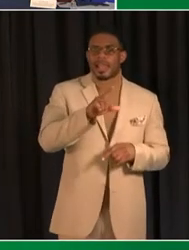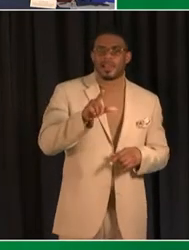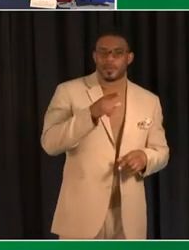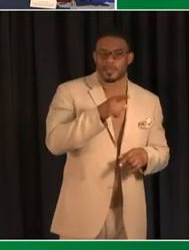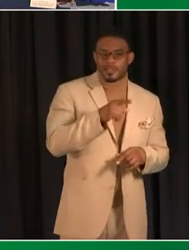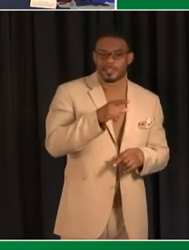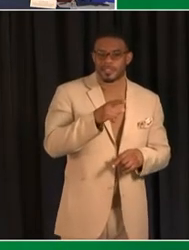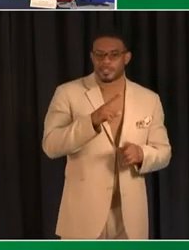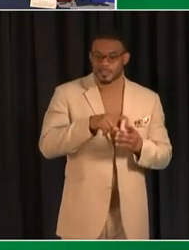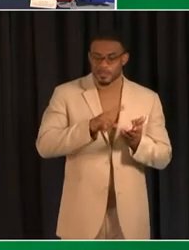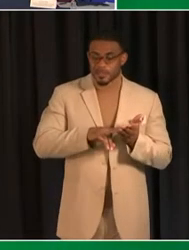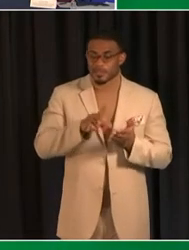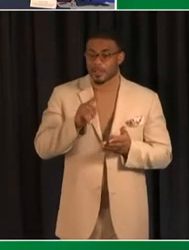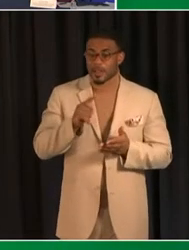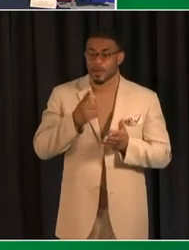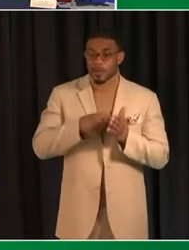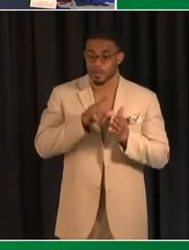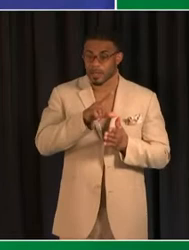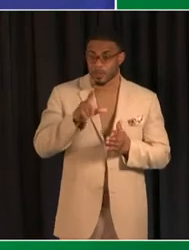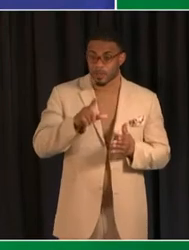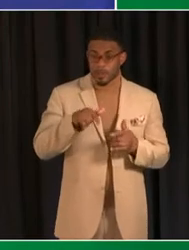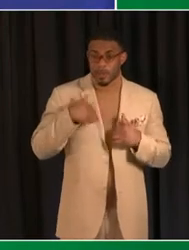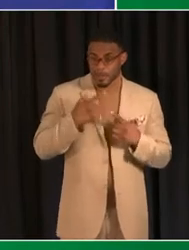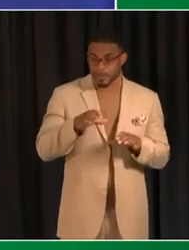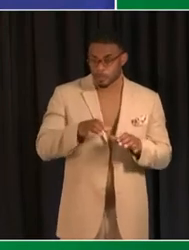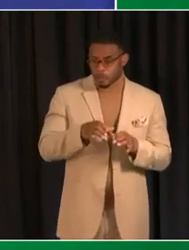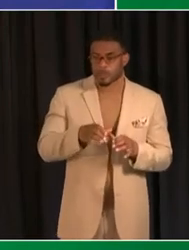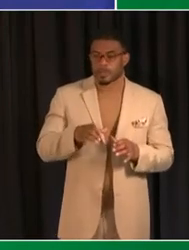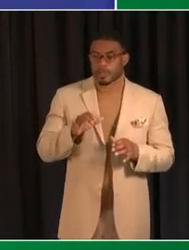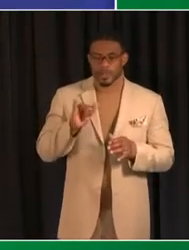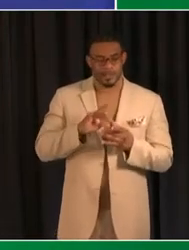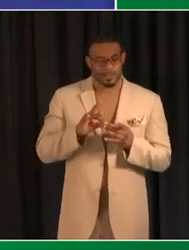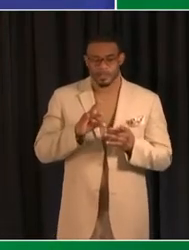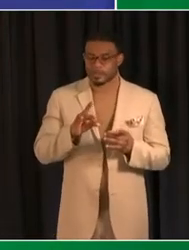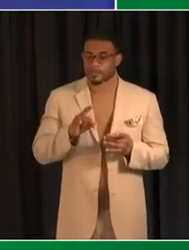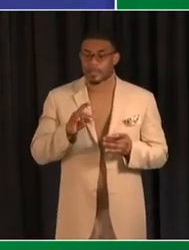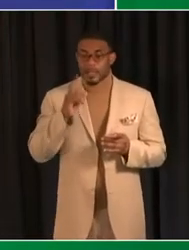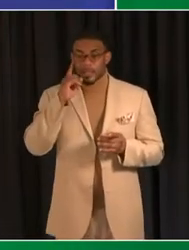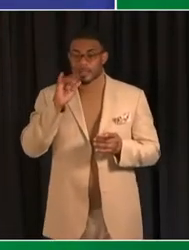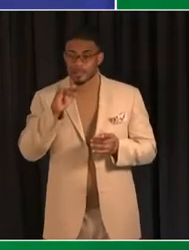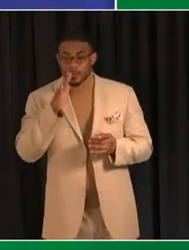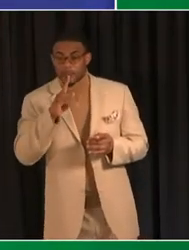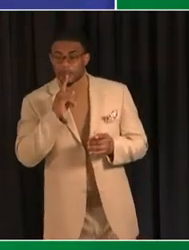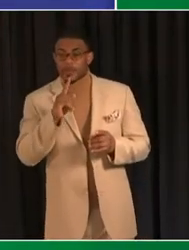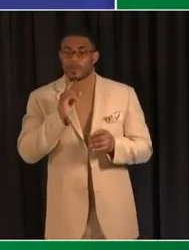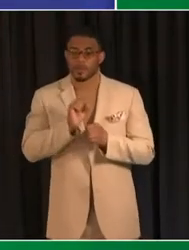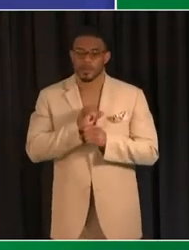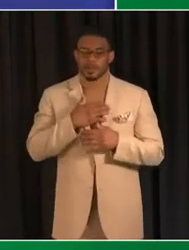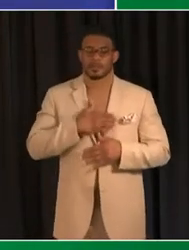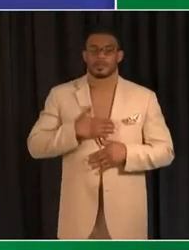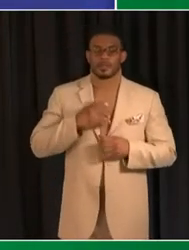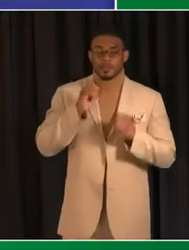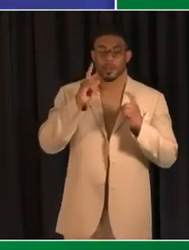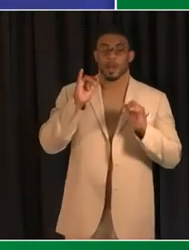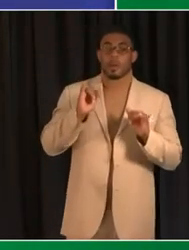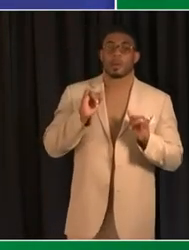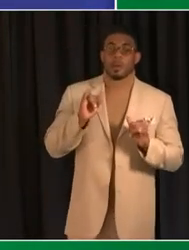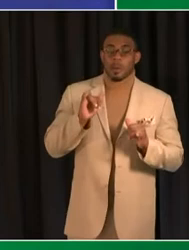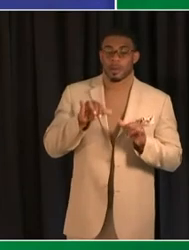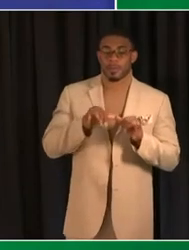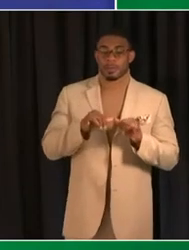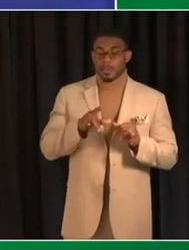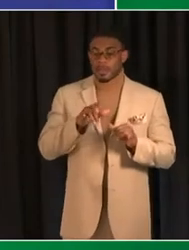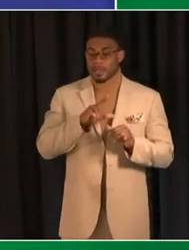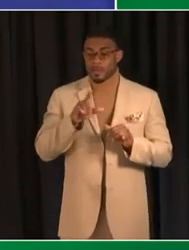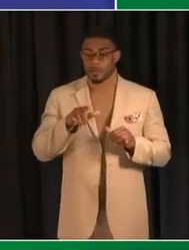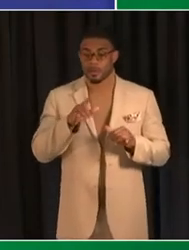their landlord to find out what the landlord has been doing. Like I said earlier, I think they're going to be really pleasantly surprised